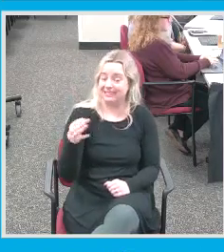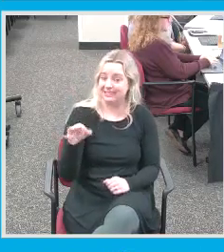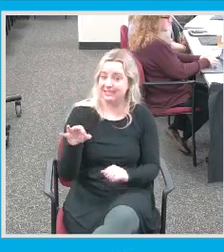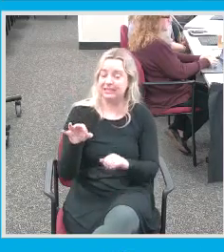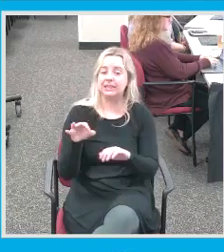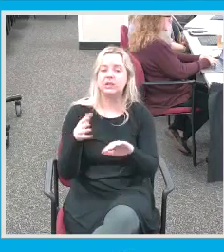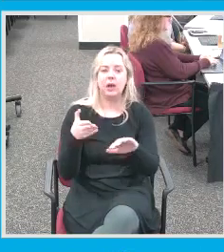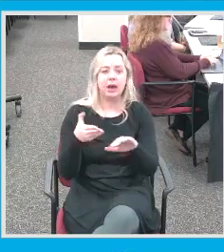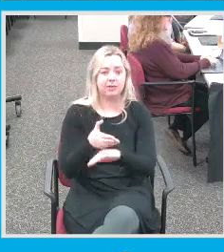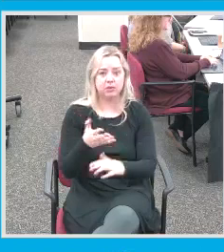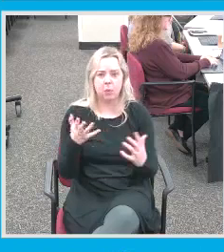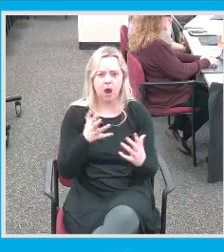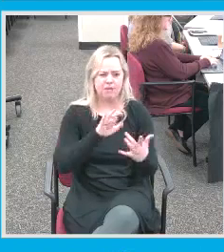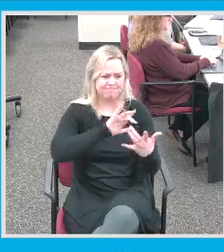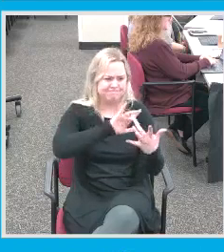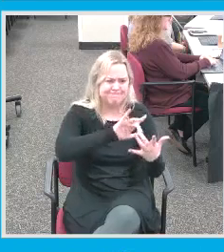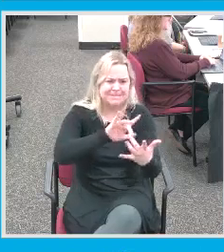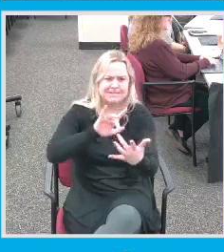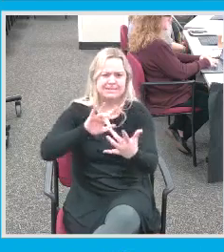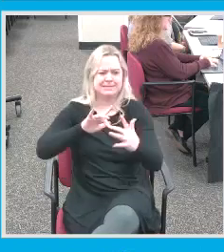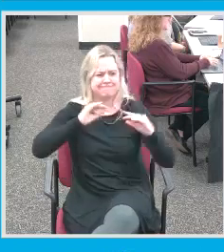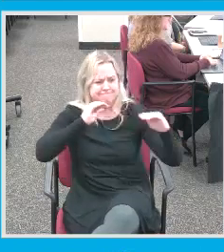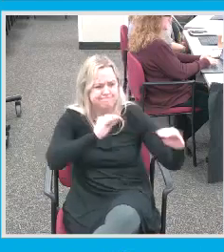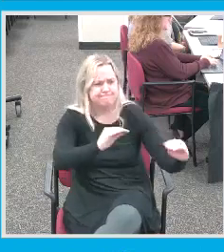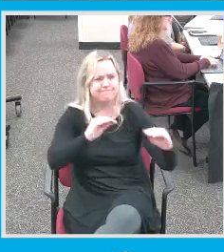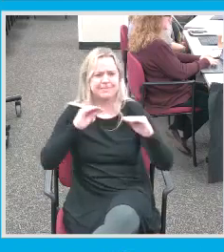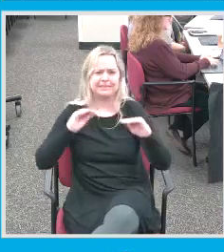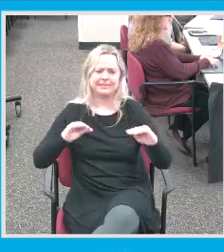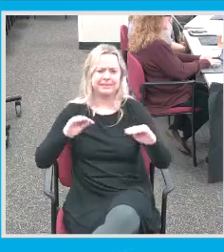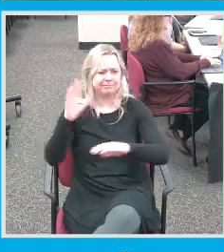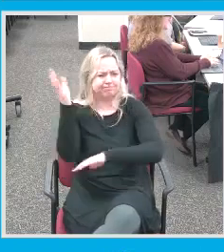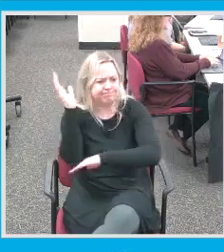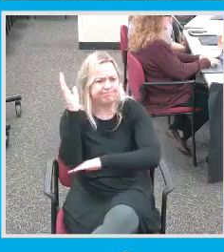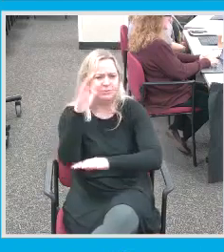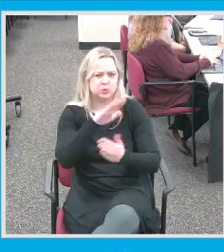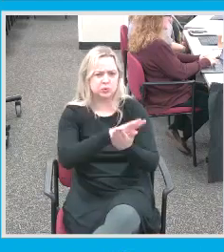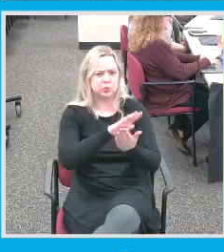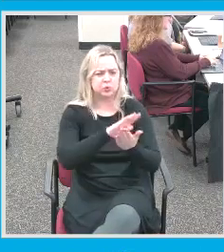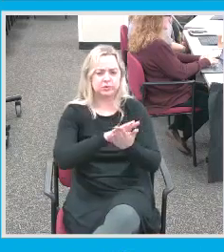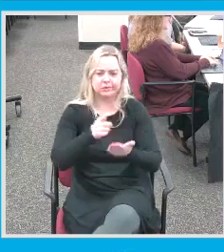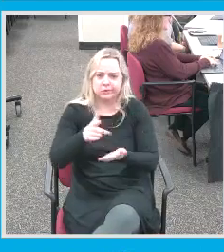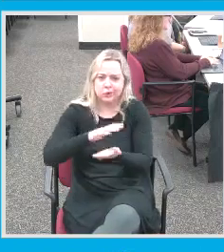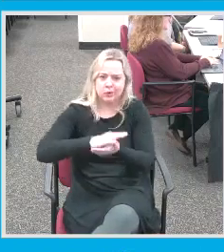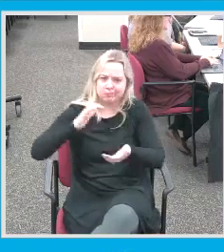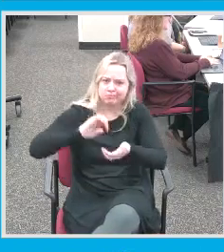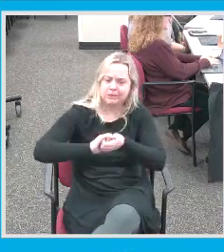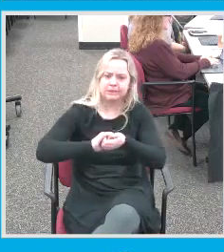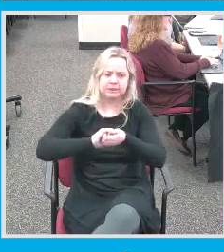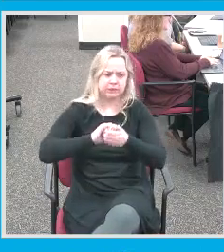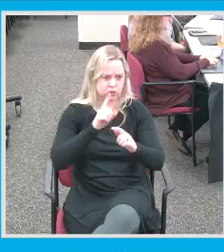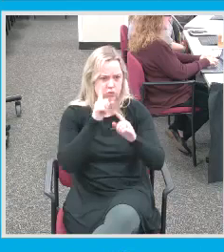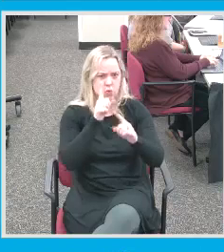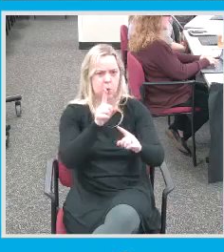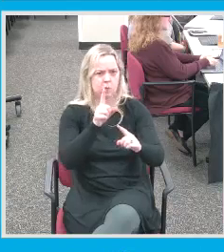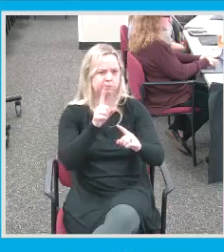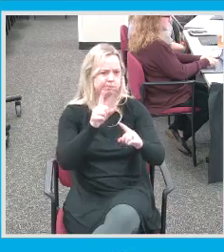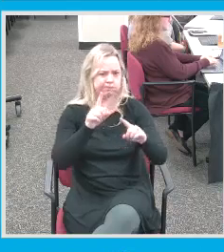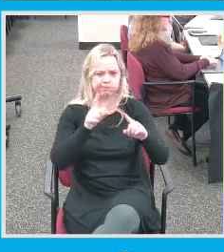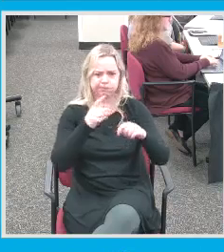targeted outreach, numerous presentations to schools, working with our school partners, we do this every